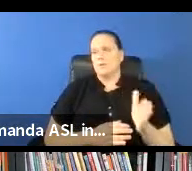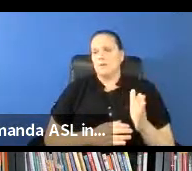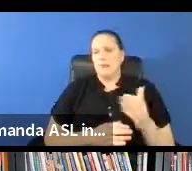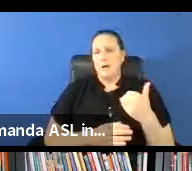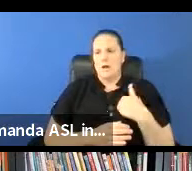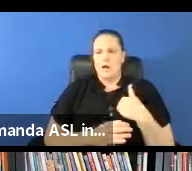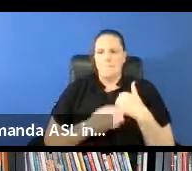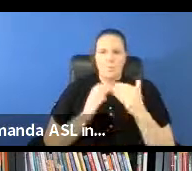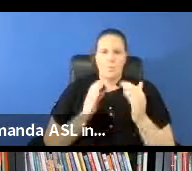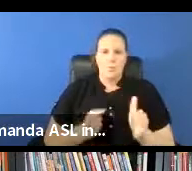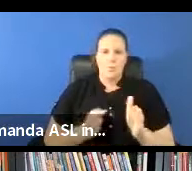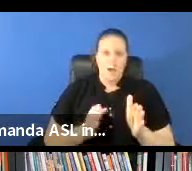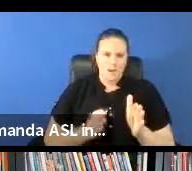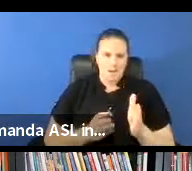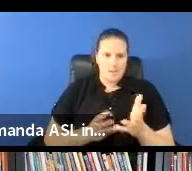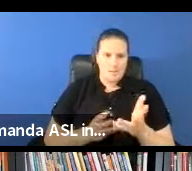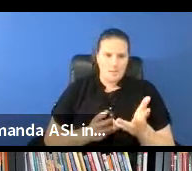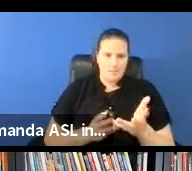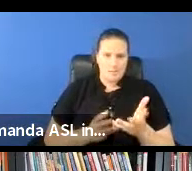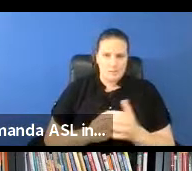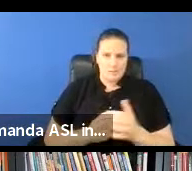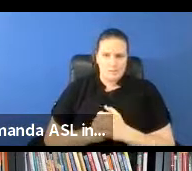a way to